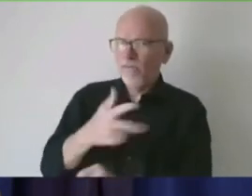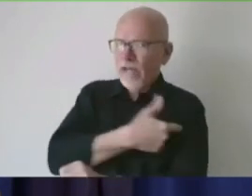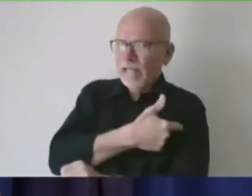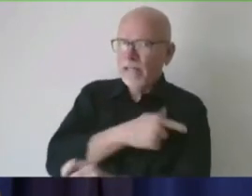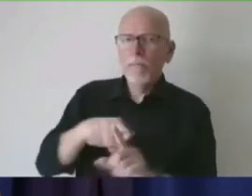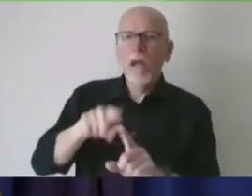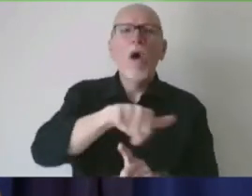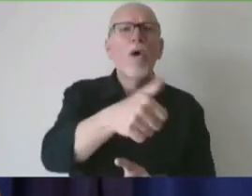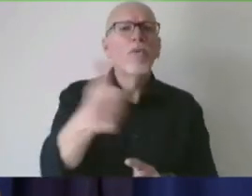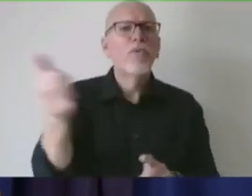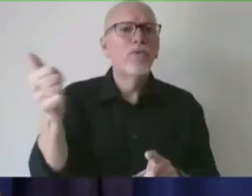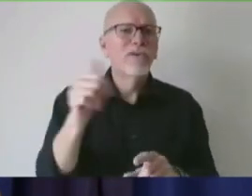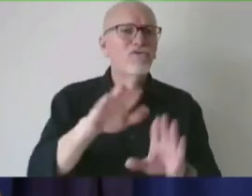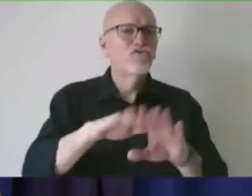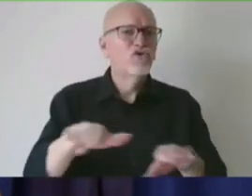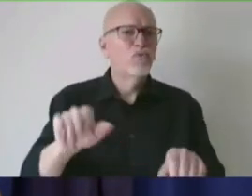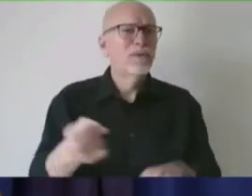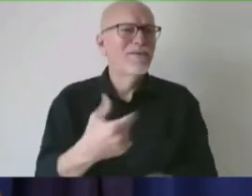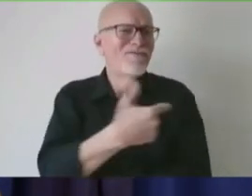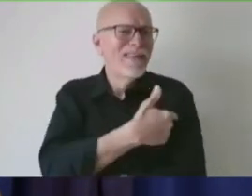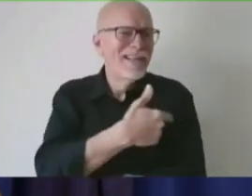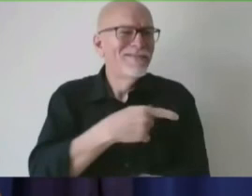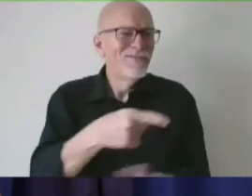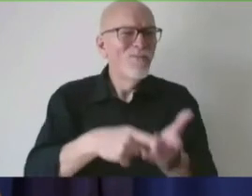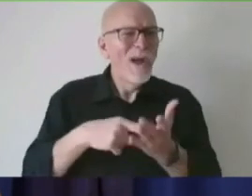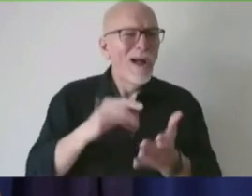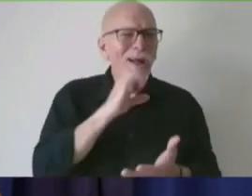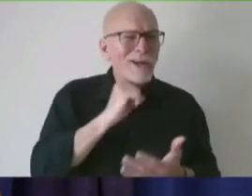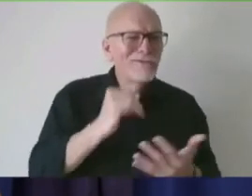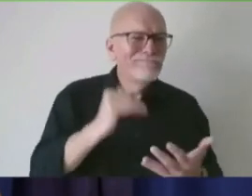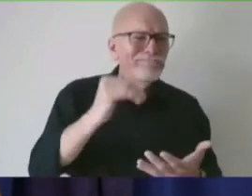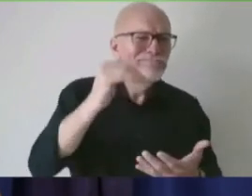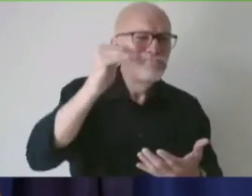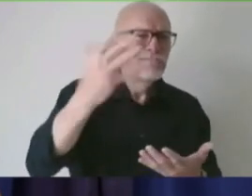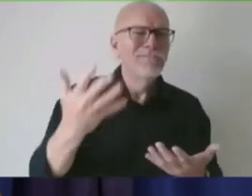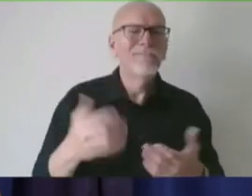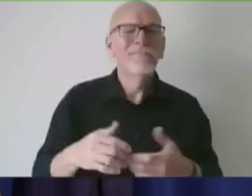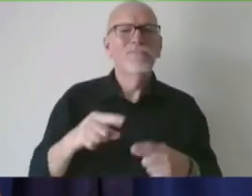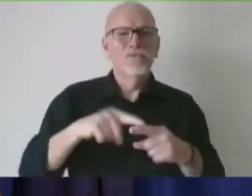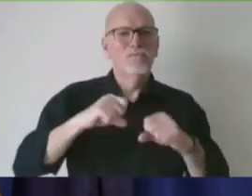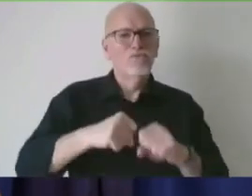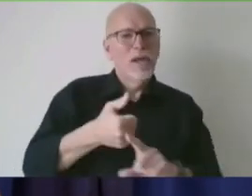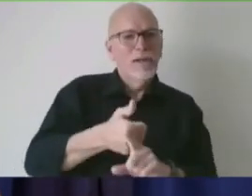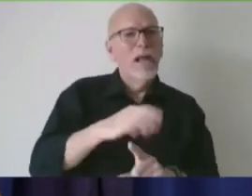childhood immunizations that are required to not only protect that student, but other students.